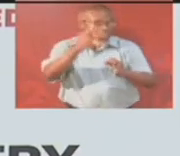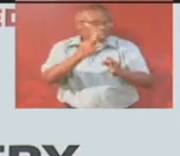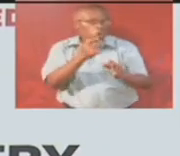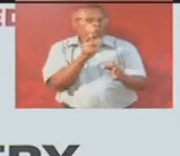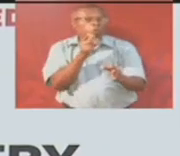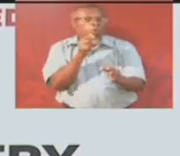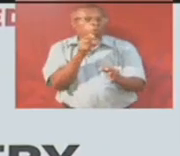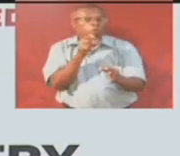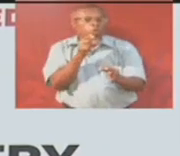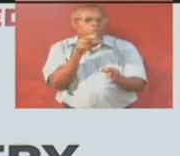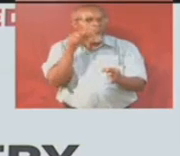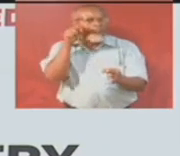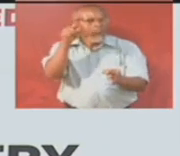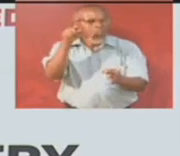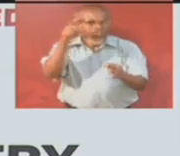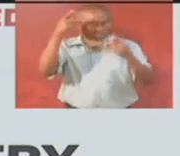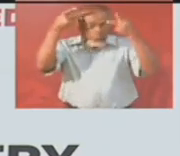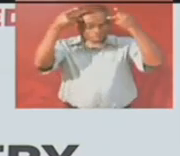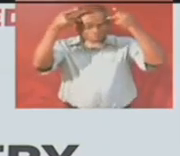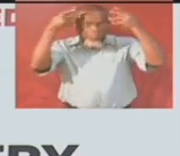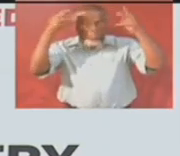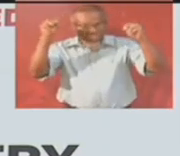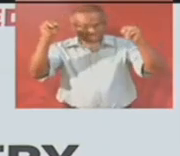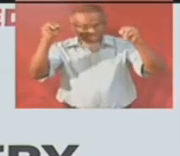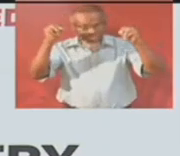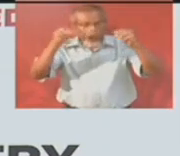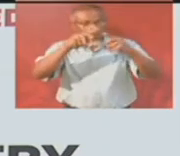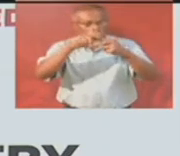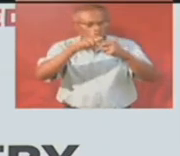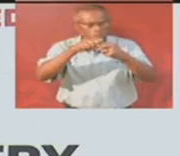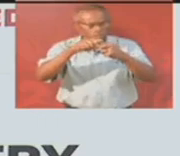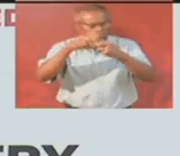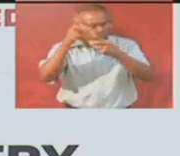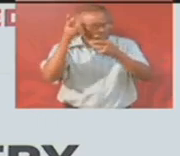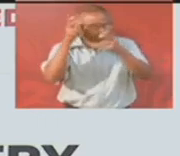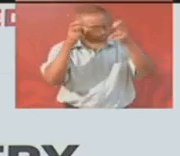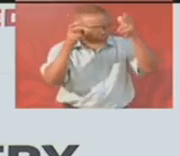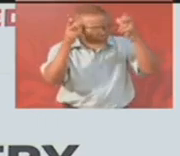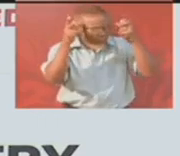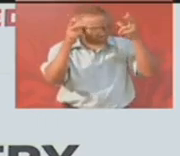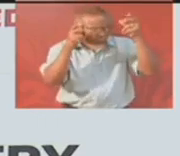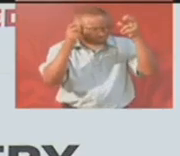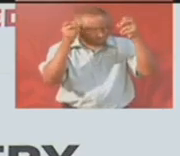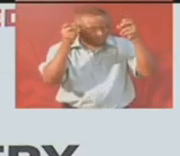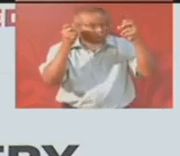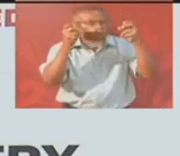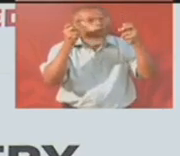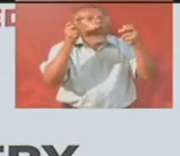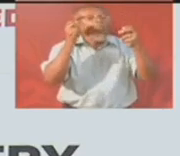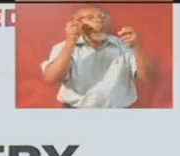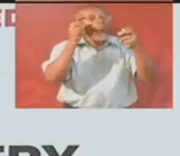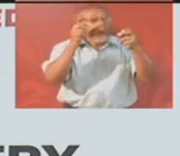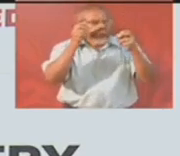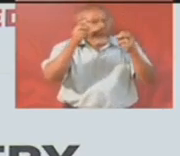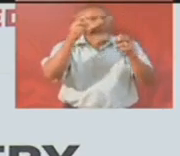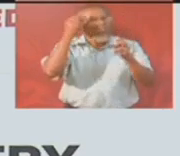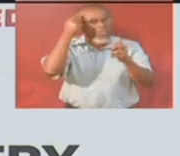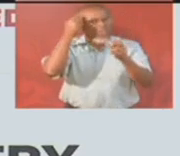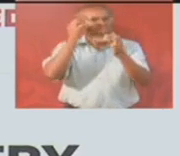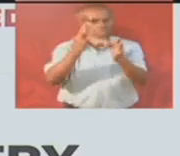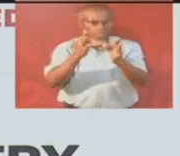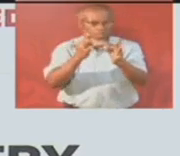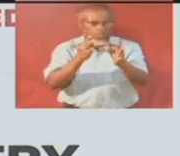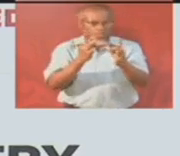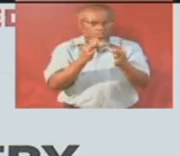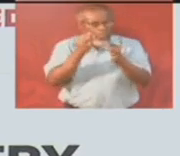Honorable Prime Minister after he considers all factors. I cannot say at this point in time